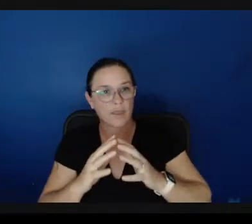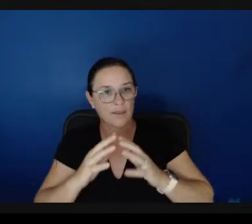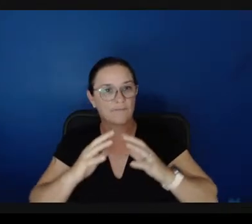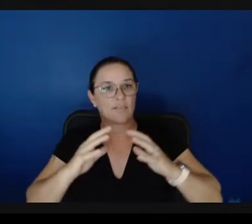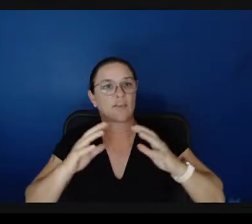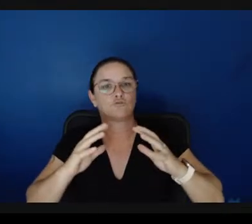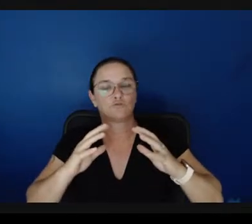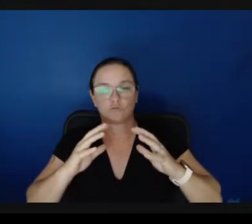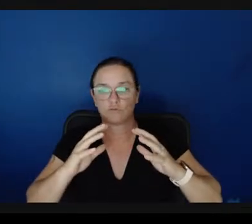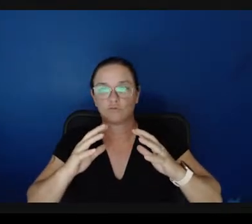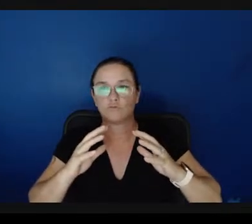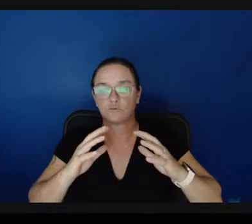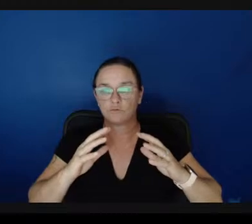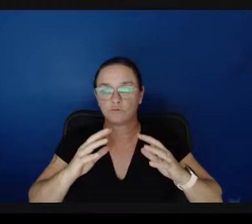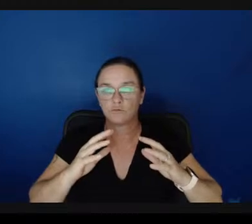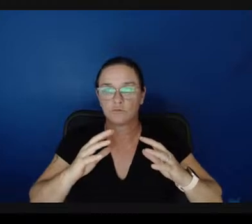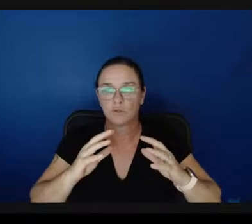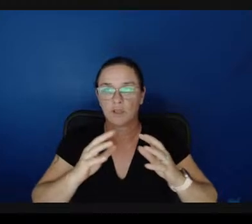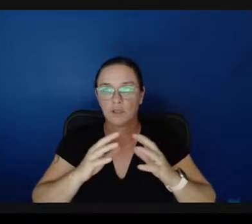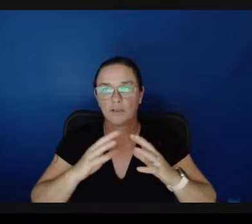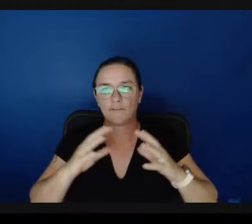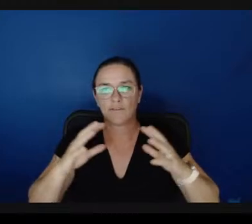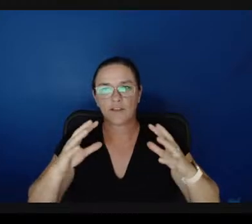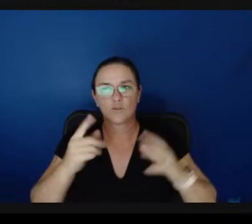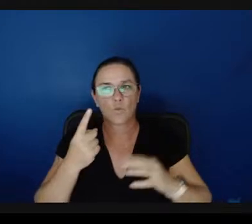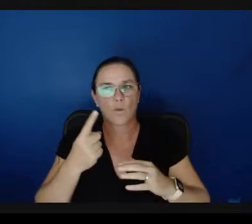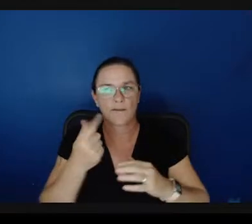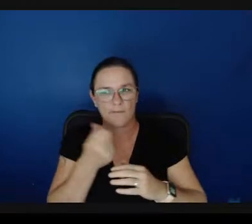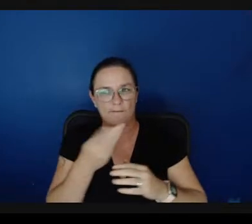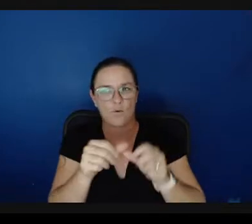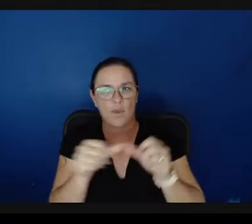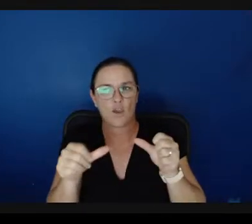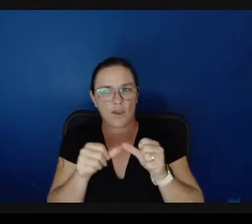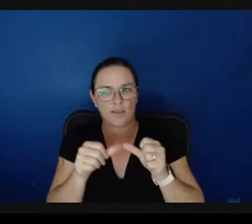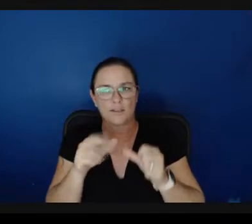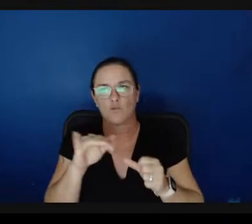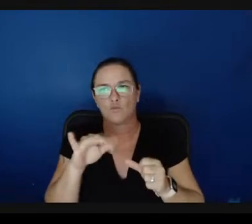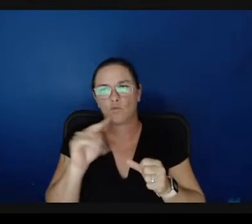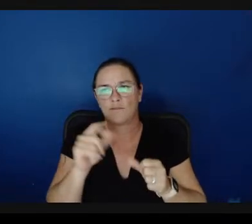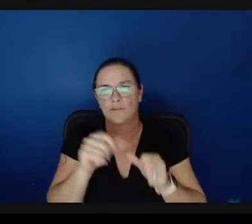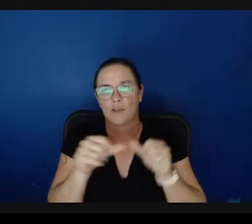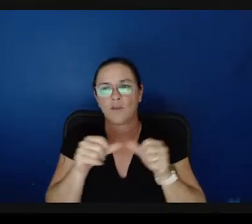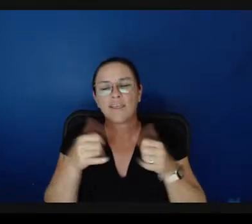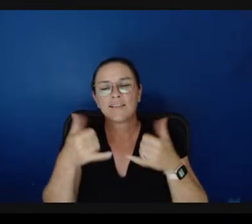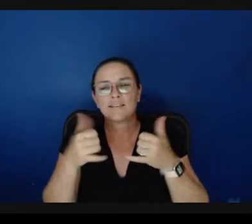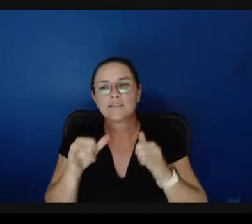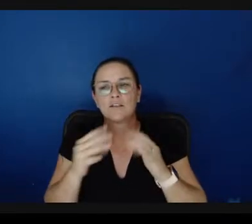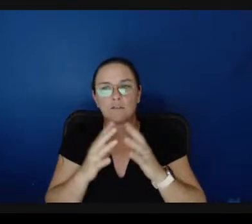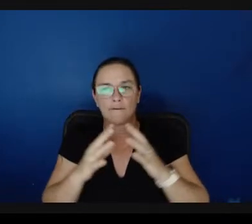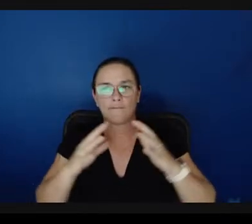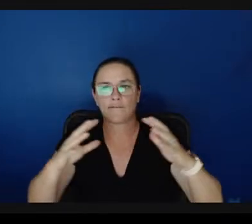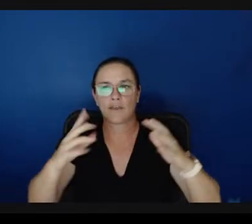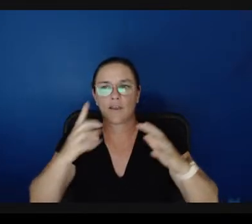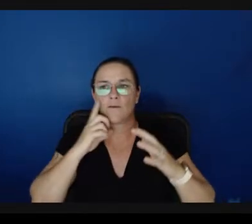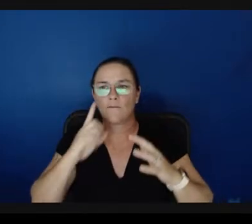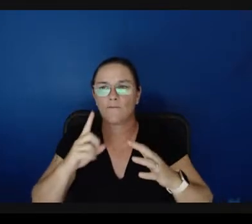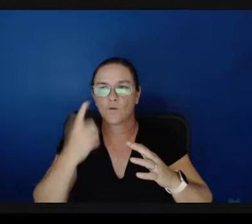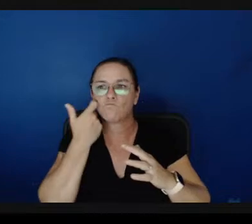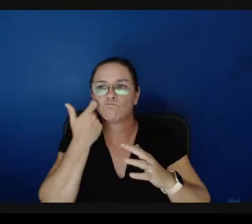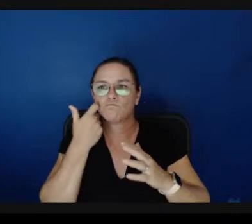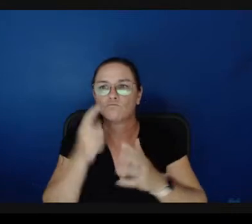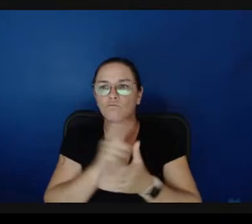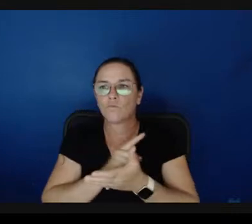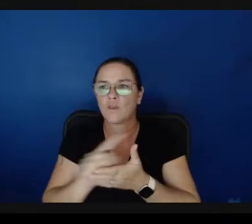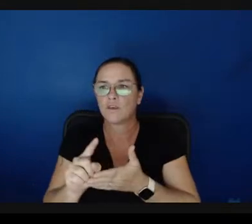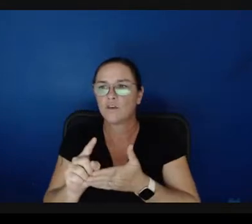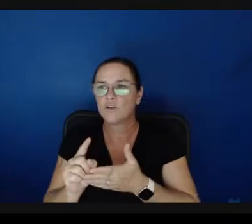been inflating. It's one of the few stations in this rift area still inflating for part of this past week, but you can see it's equilibrated in the